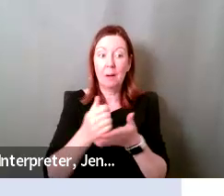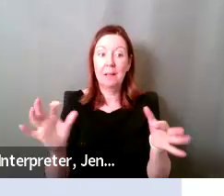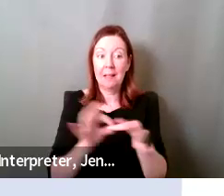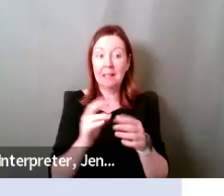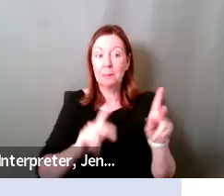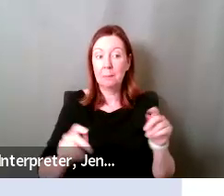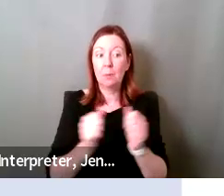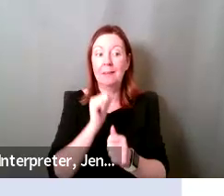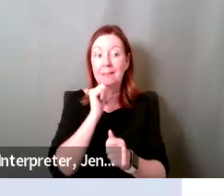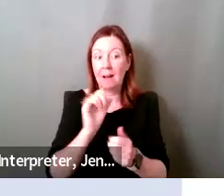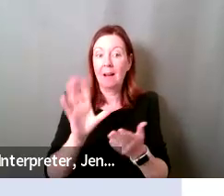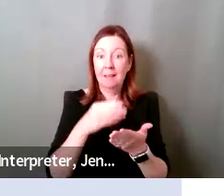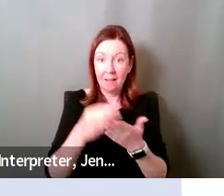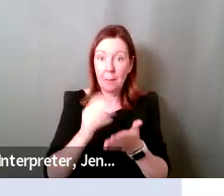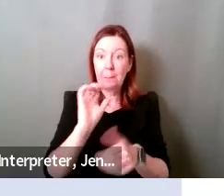And